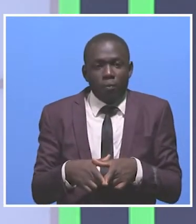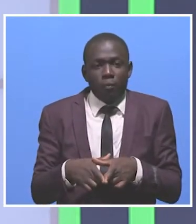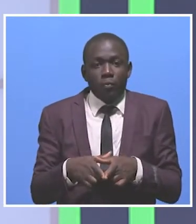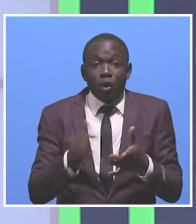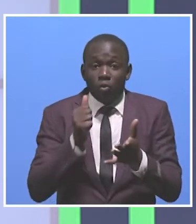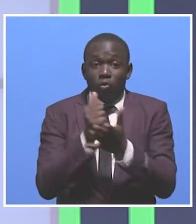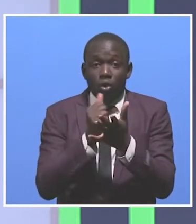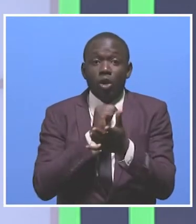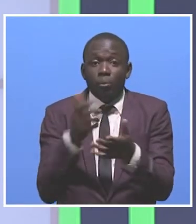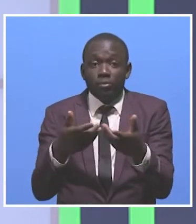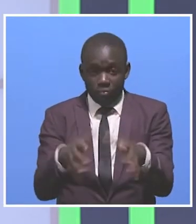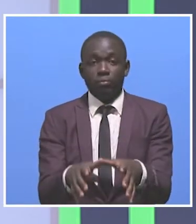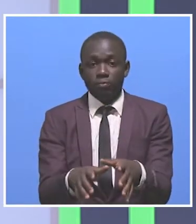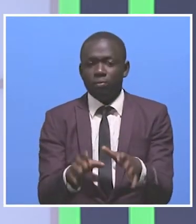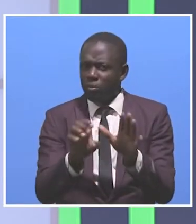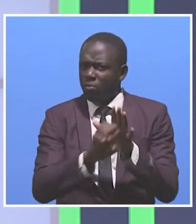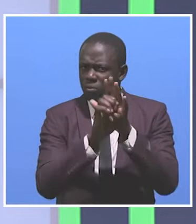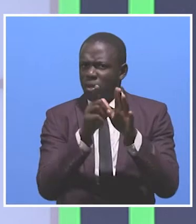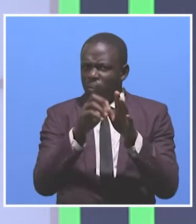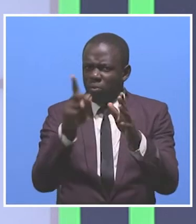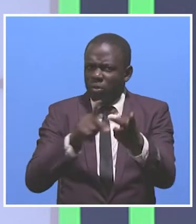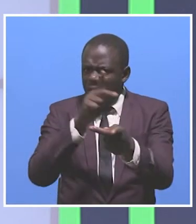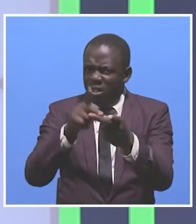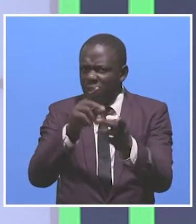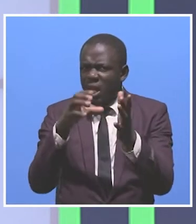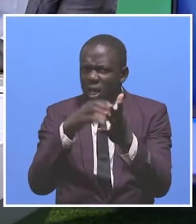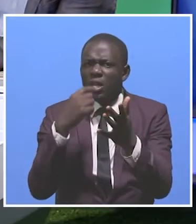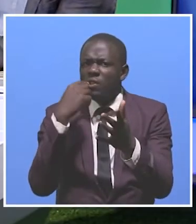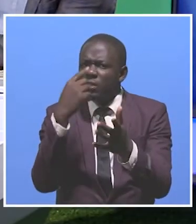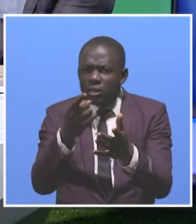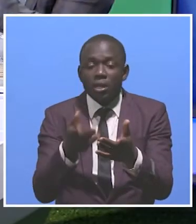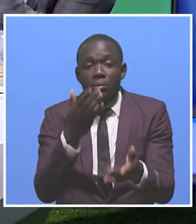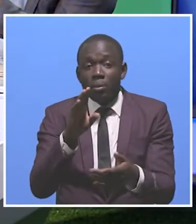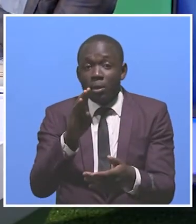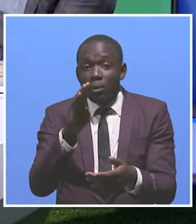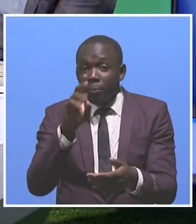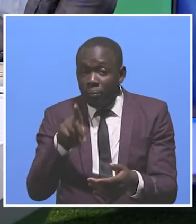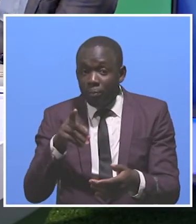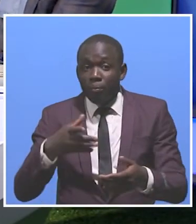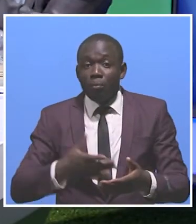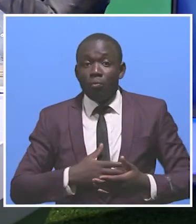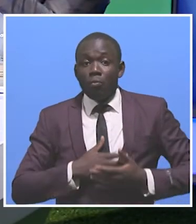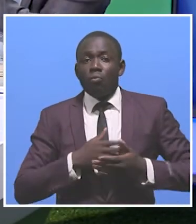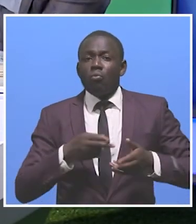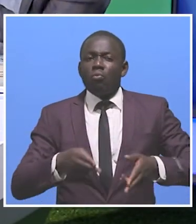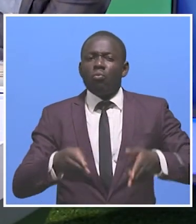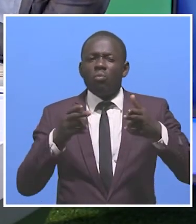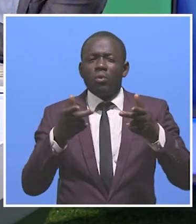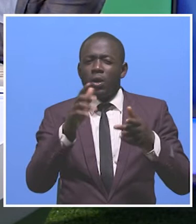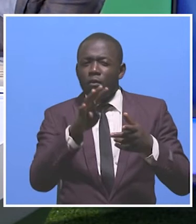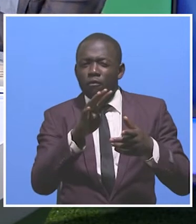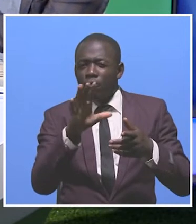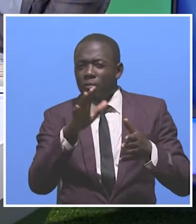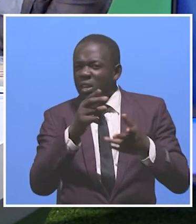For example, again, like your specific case where the BP starts rising when you're about 4 or 5 months, and maybe that's